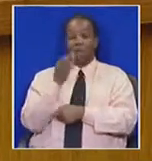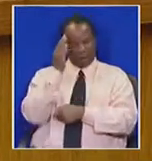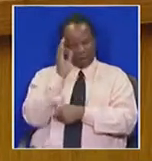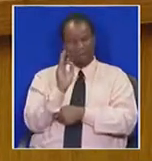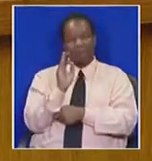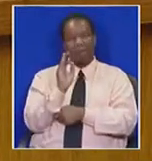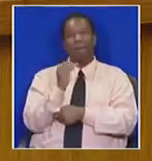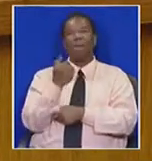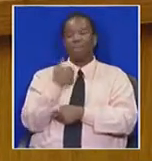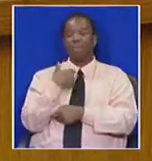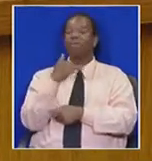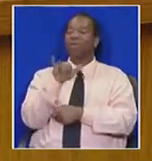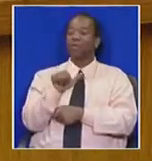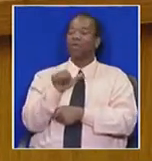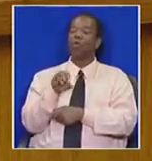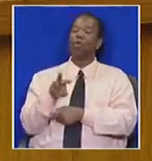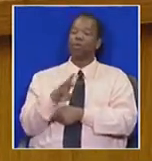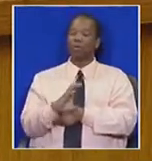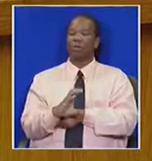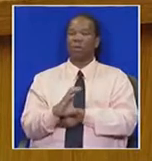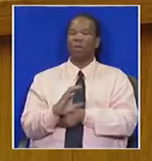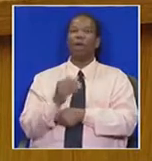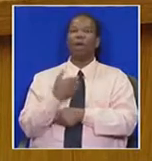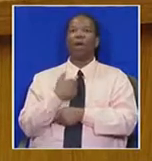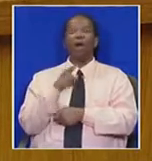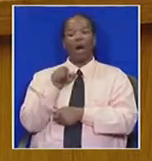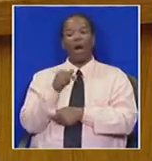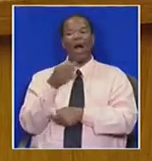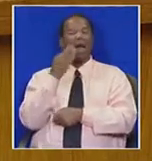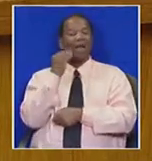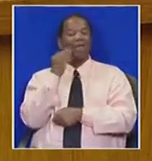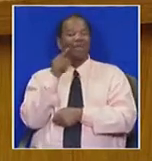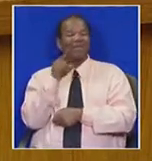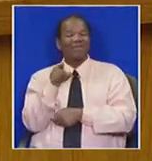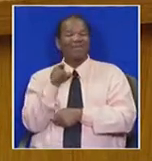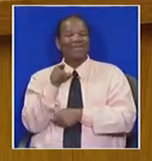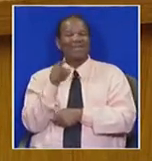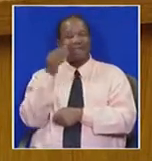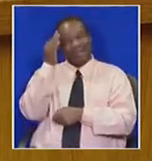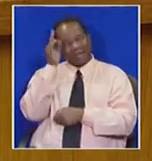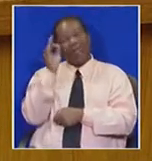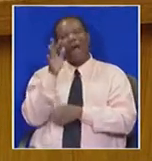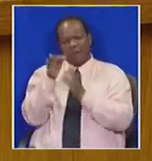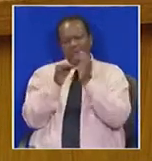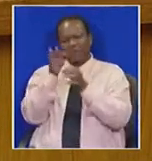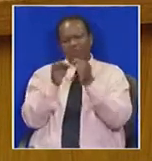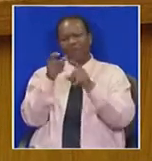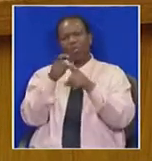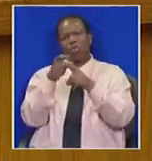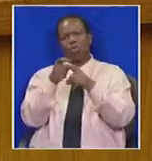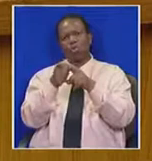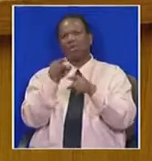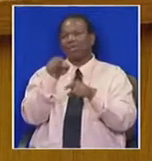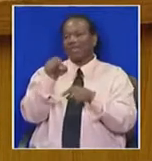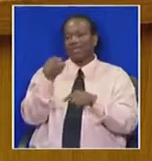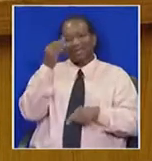citizen of this province, I have experienced this government, and I describe it in the following ways. It's a